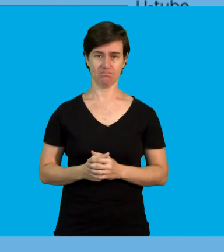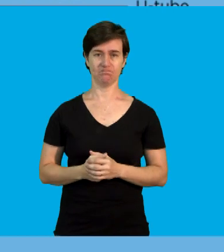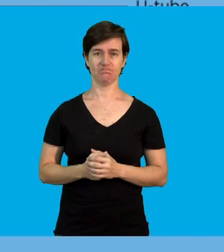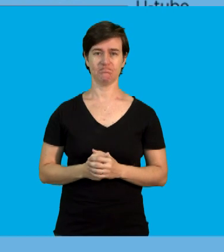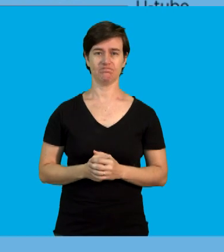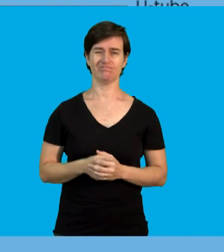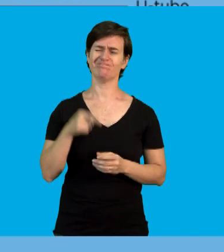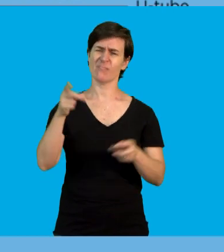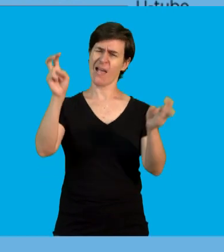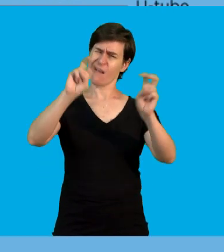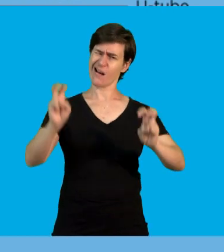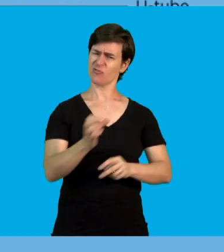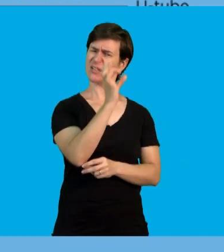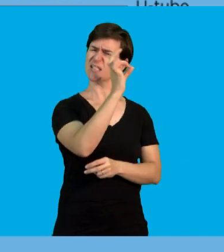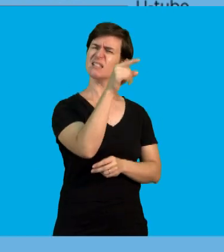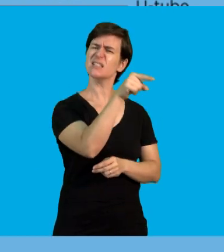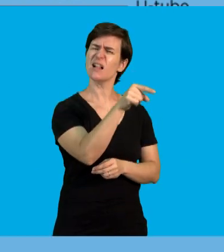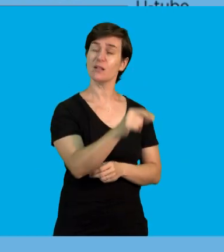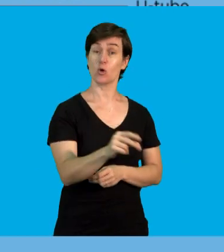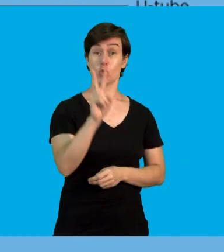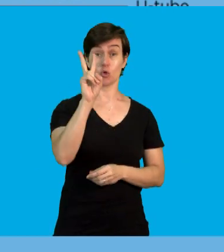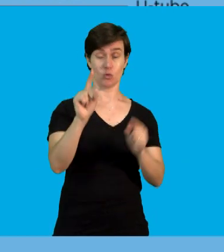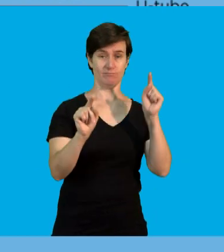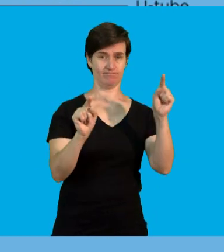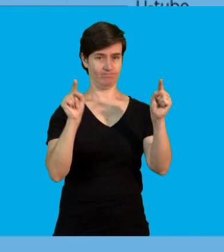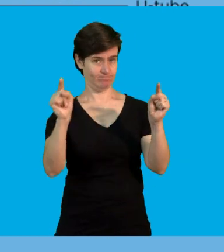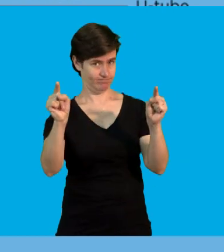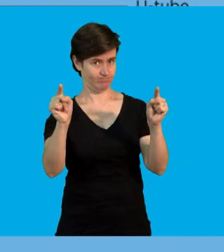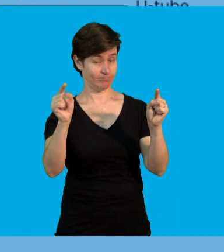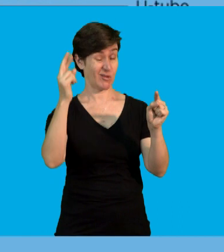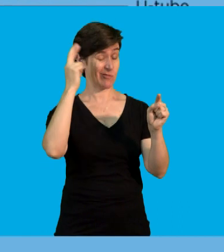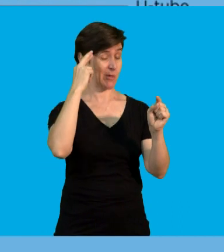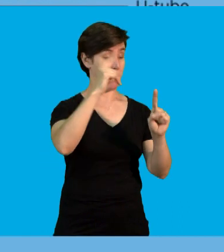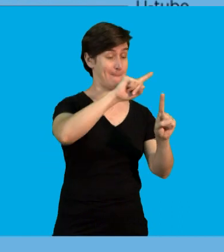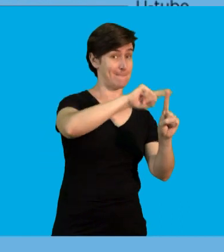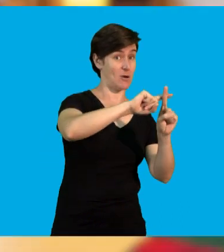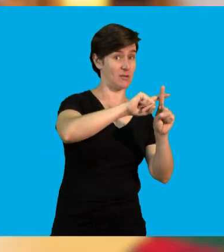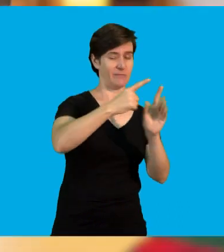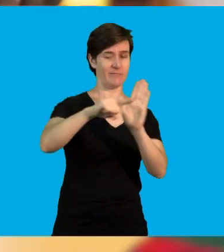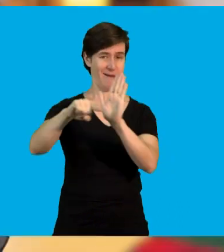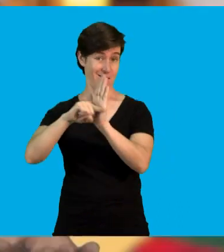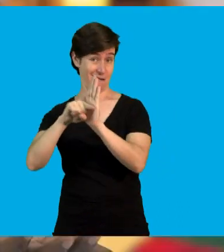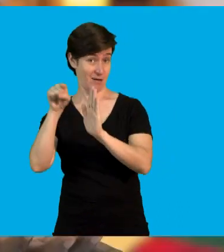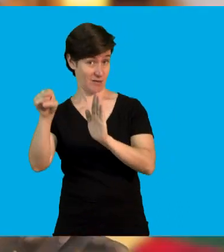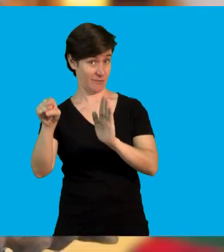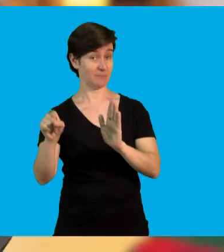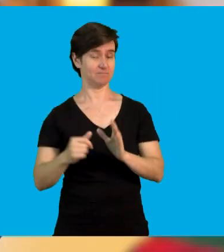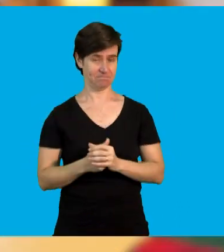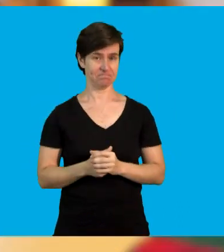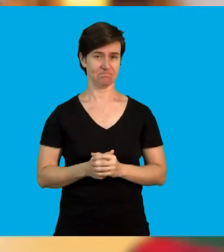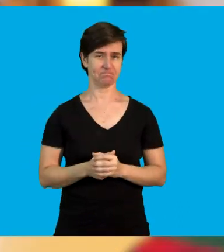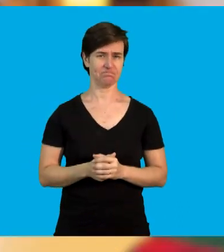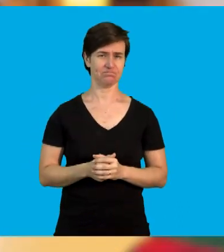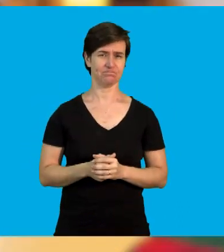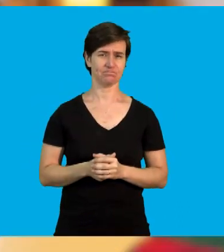So, an electric cell consists of two terminals. Now remember, we have the positive terminal and the negative terminal.